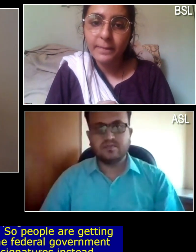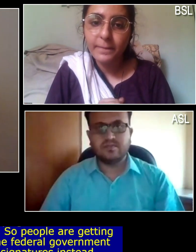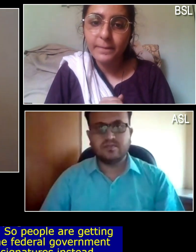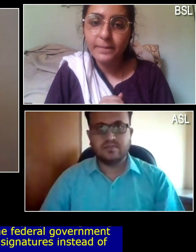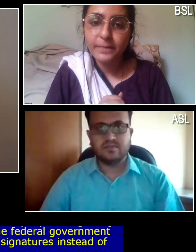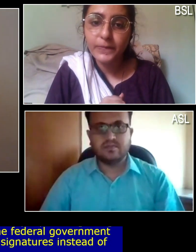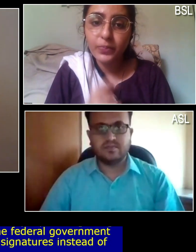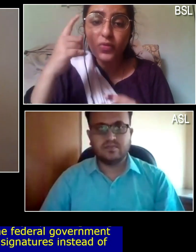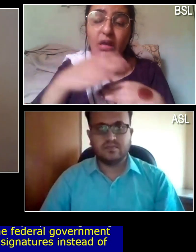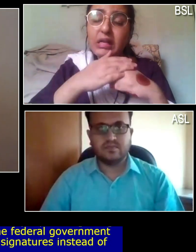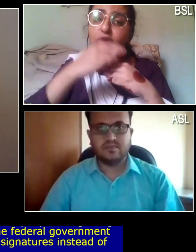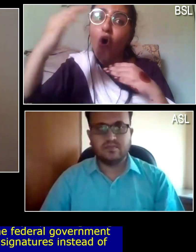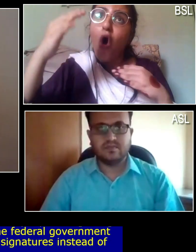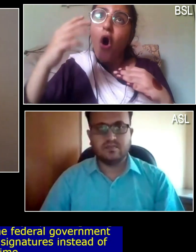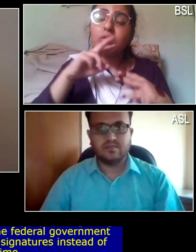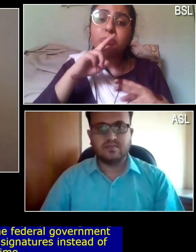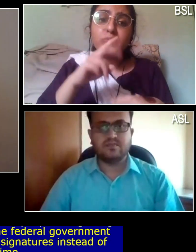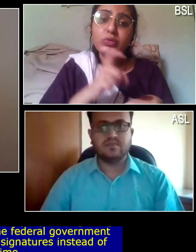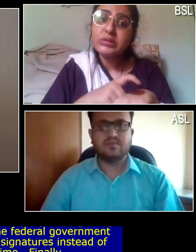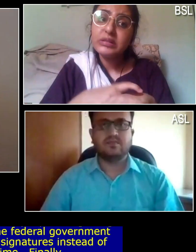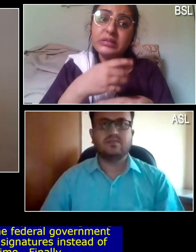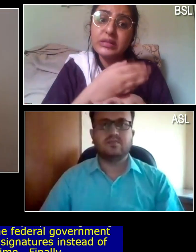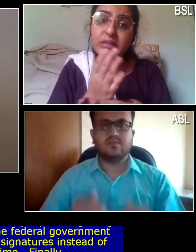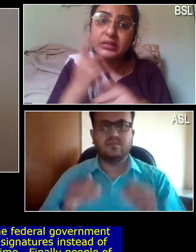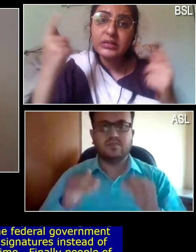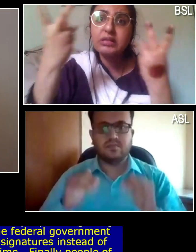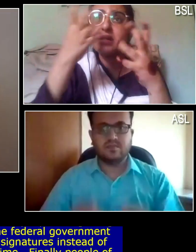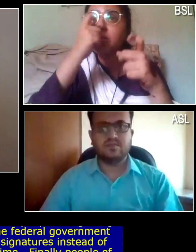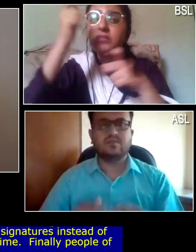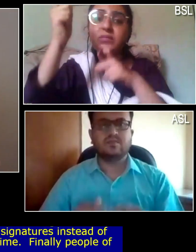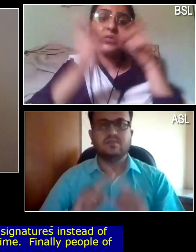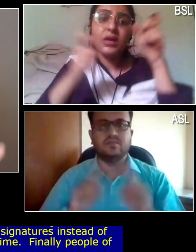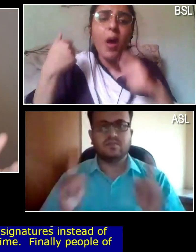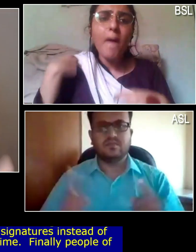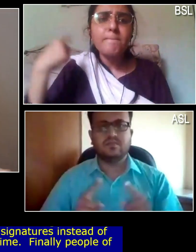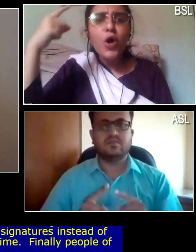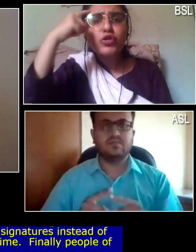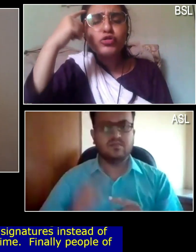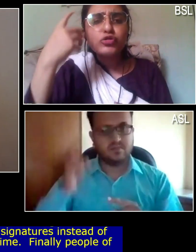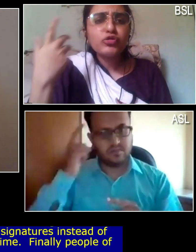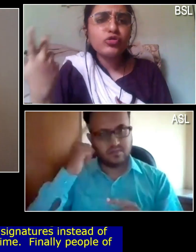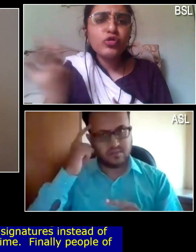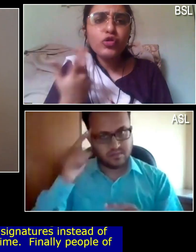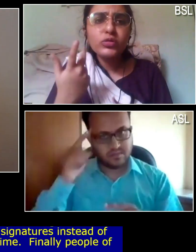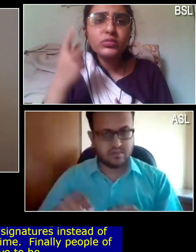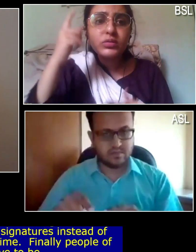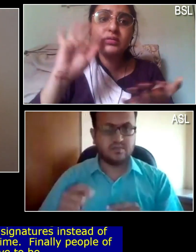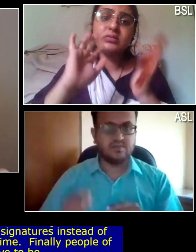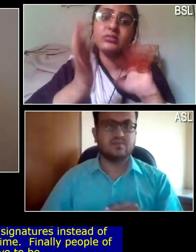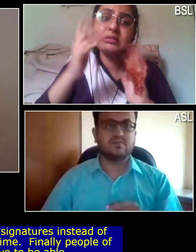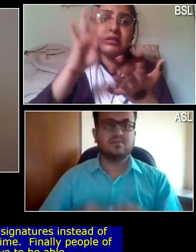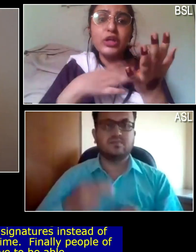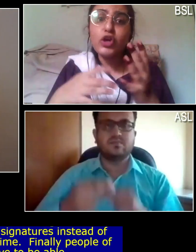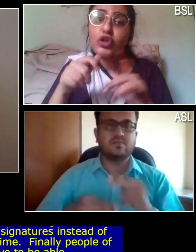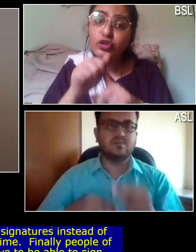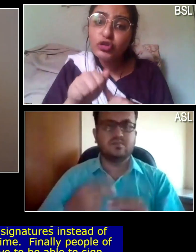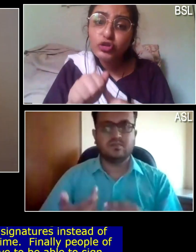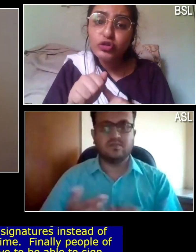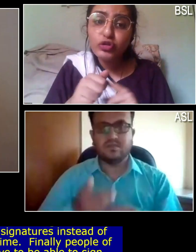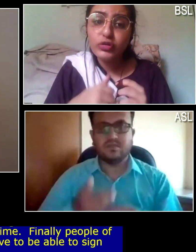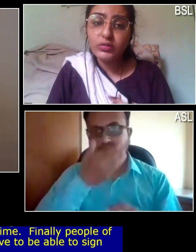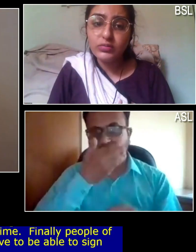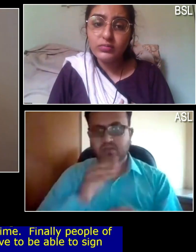But finally, people of all abilities suddenly realize that they have to be able to sign documents officially at a distance.